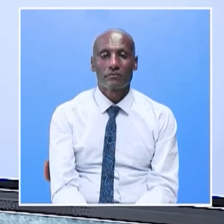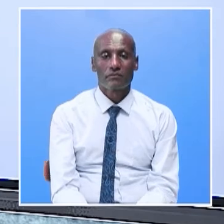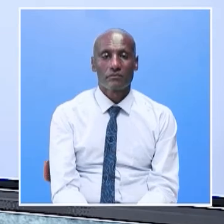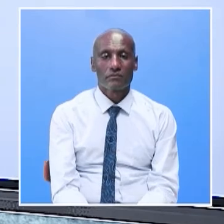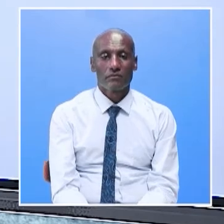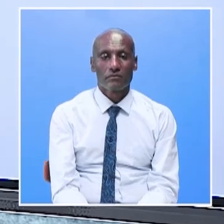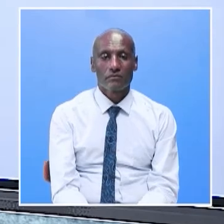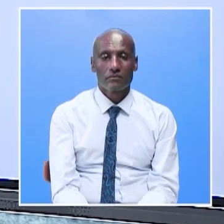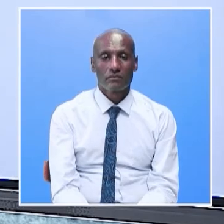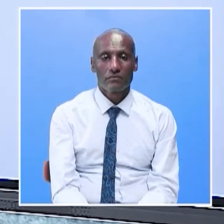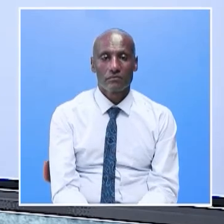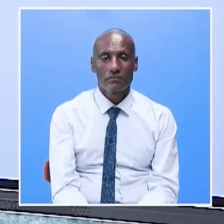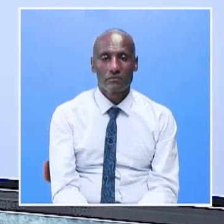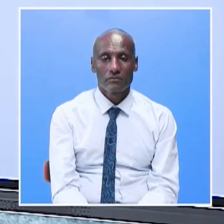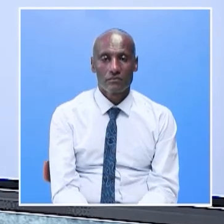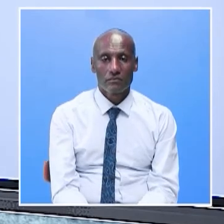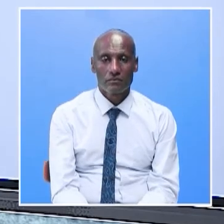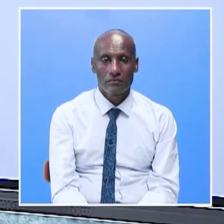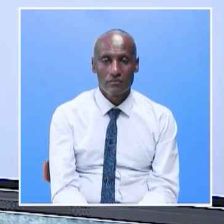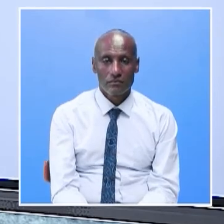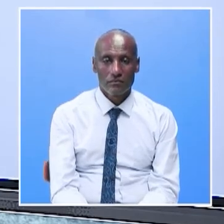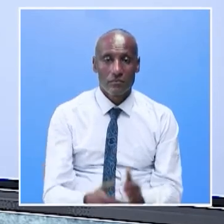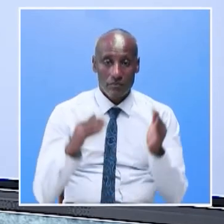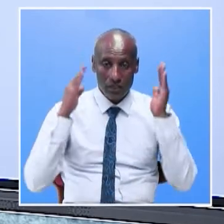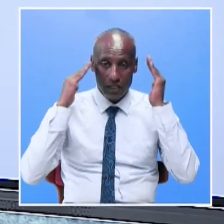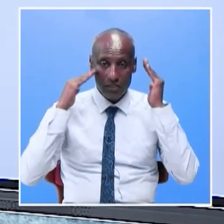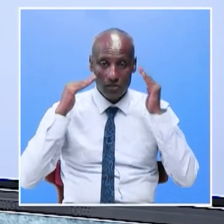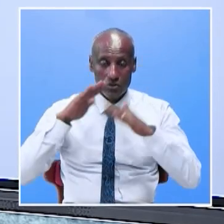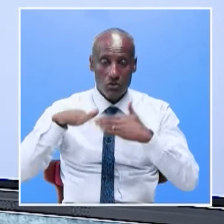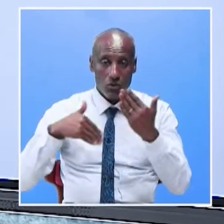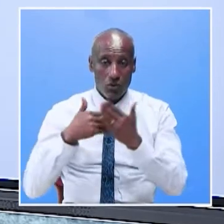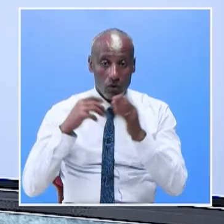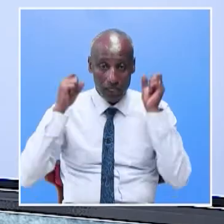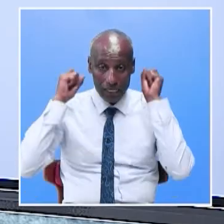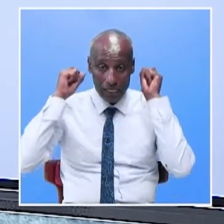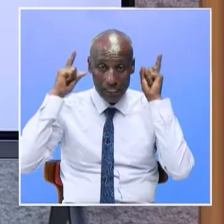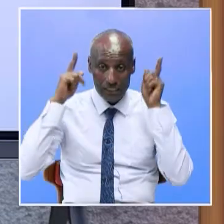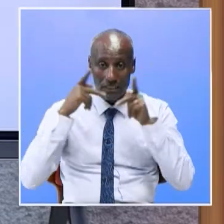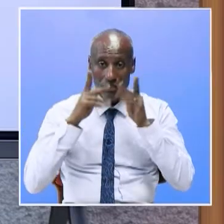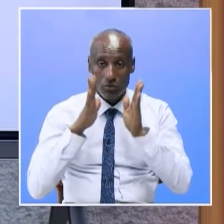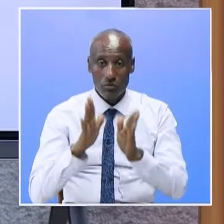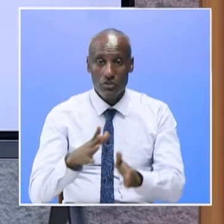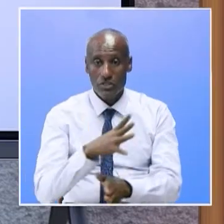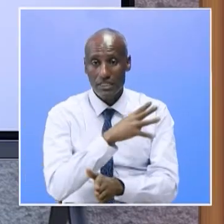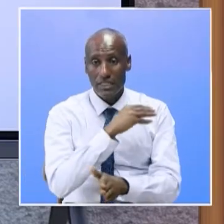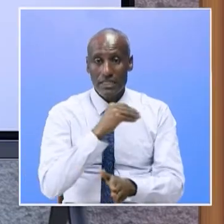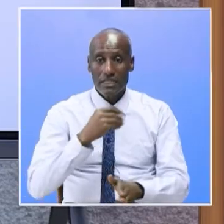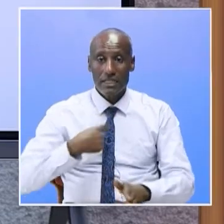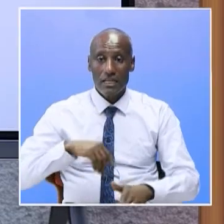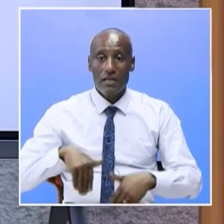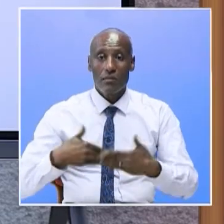Addis Ababa. Bravo, students. I hope you all are understand the preposition. And let me